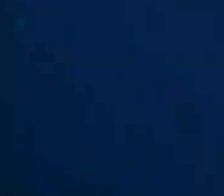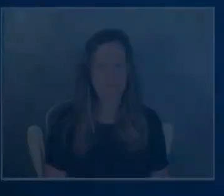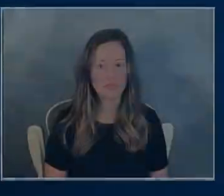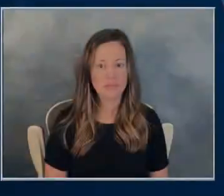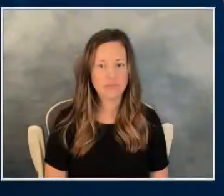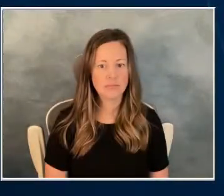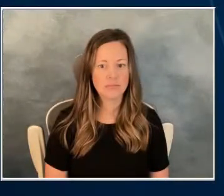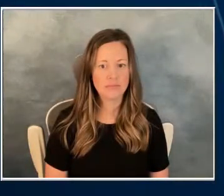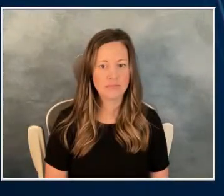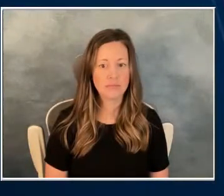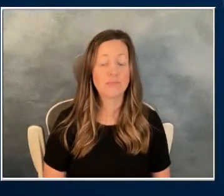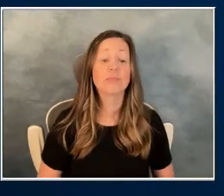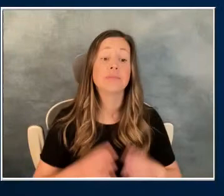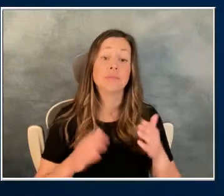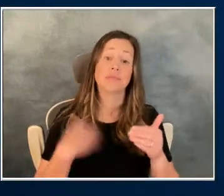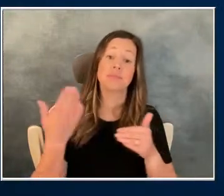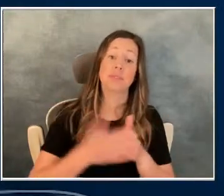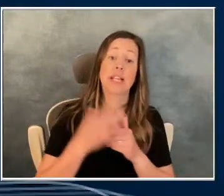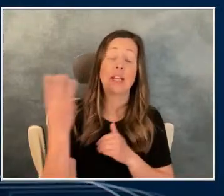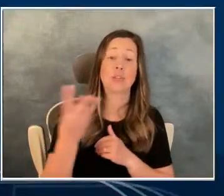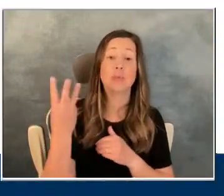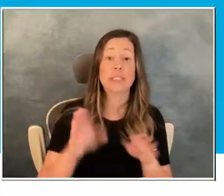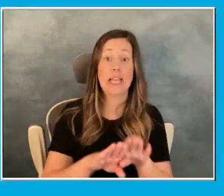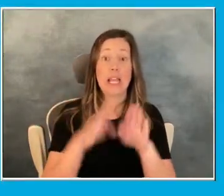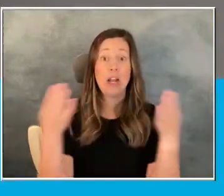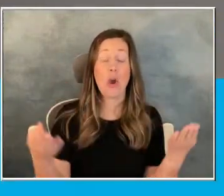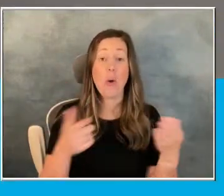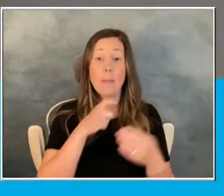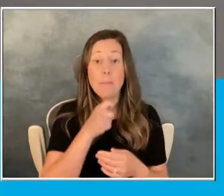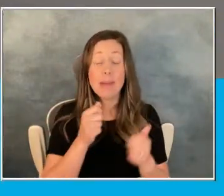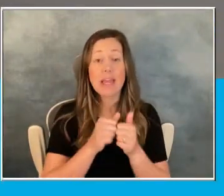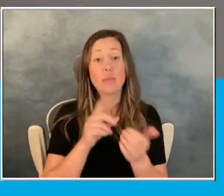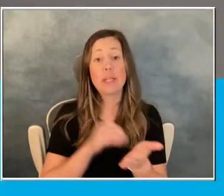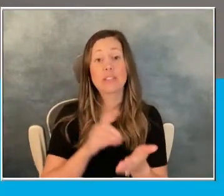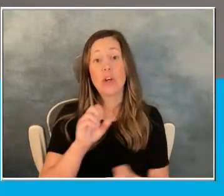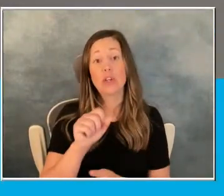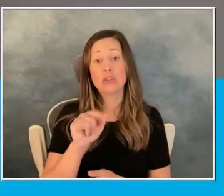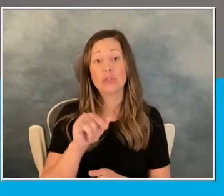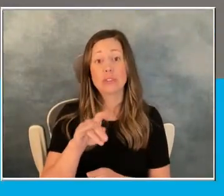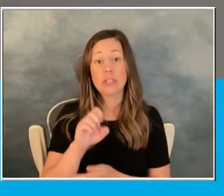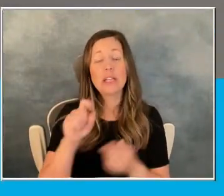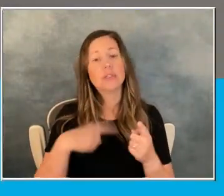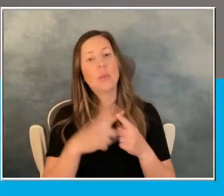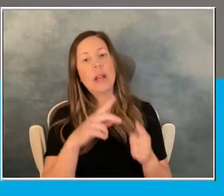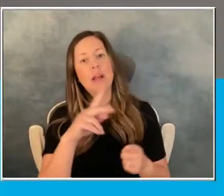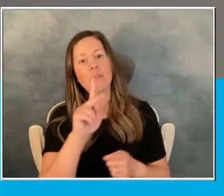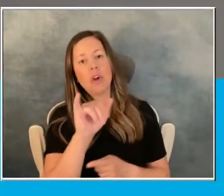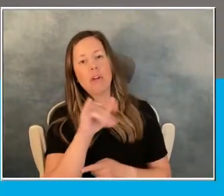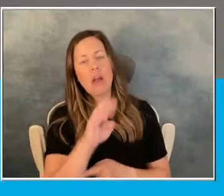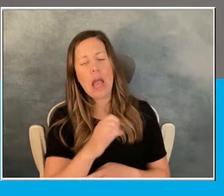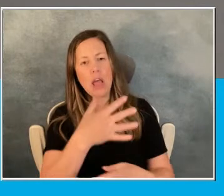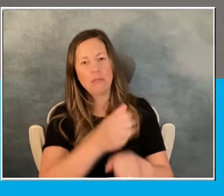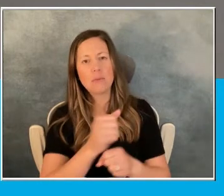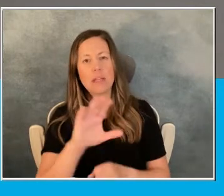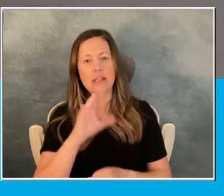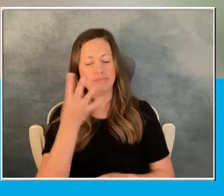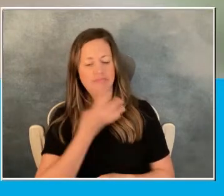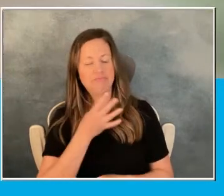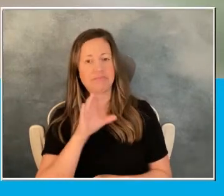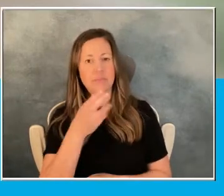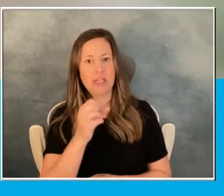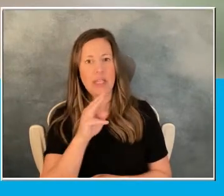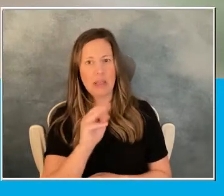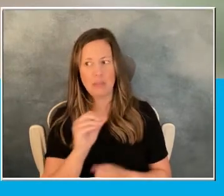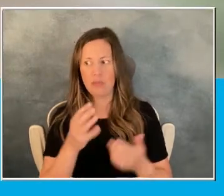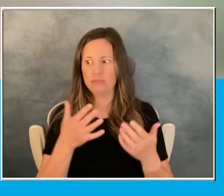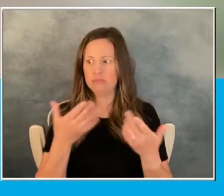Coming up Wednesday on Open Mics with Dr. Stites. When Kyle Mead was getting chemo infusions, it gave him diabetes. Luckily,